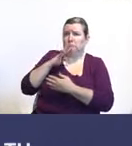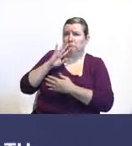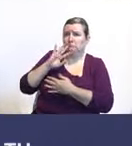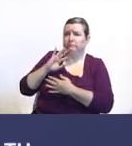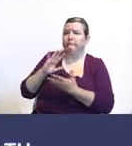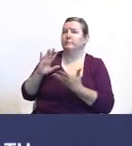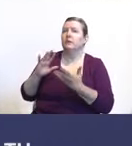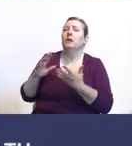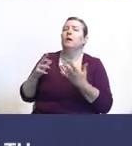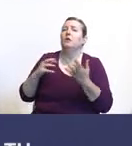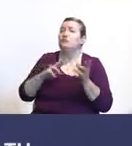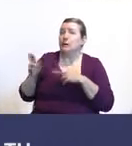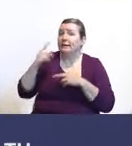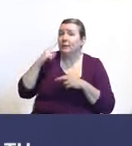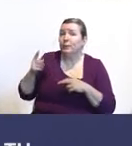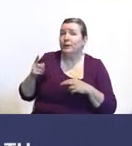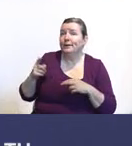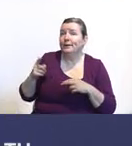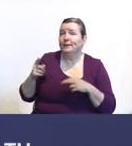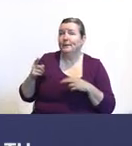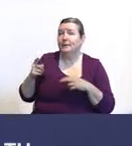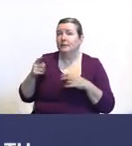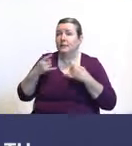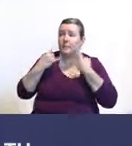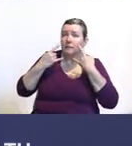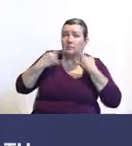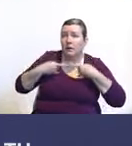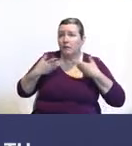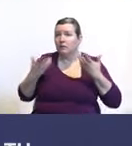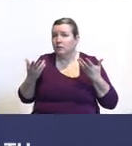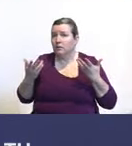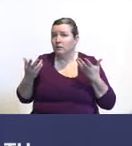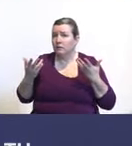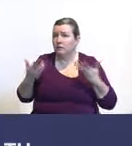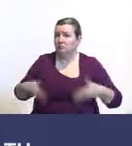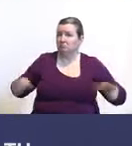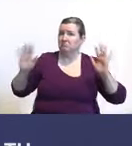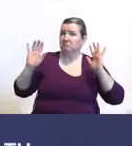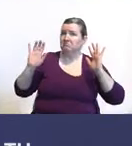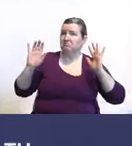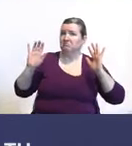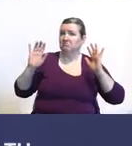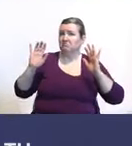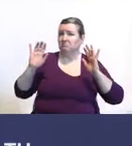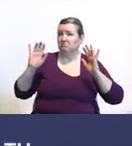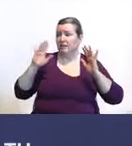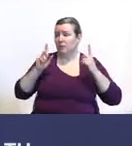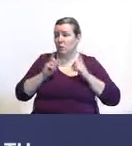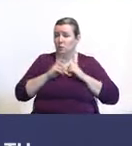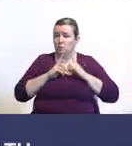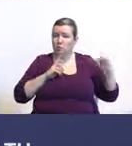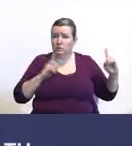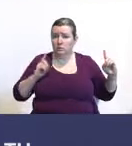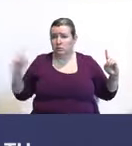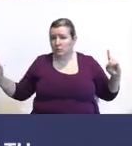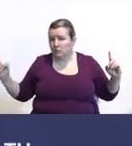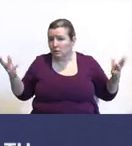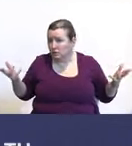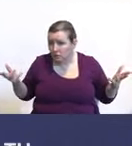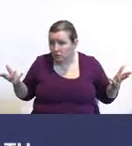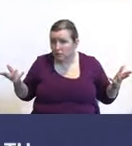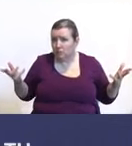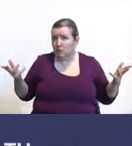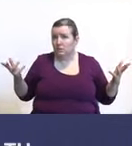non-masking guidance in schools on things like social distancing. one-way halls, partitions, so